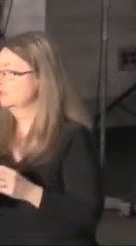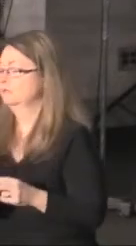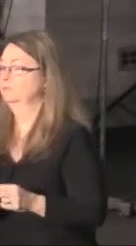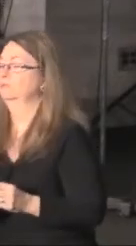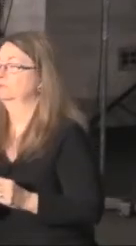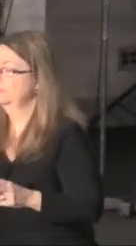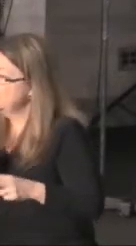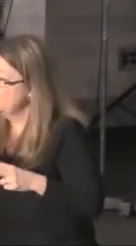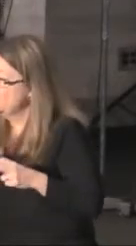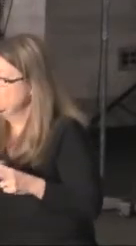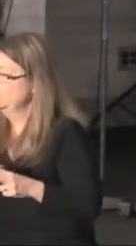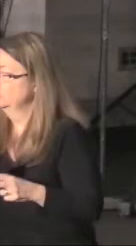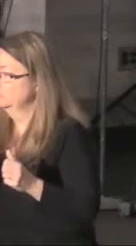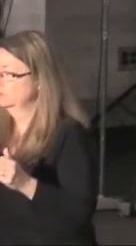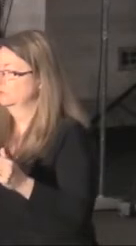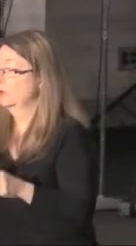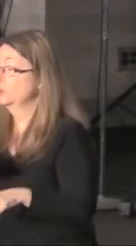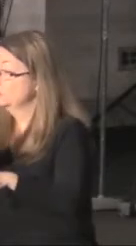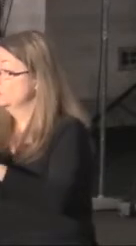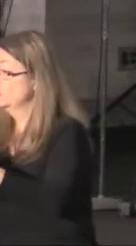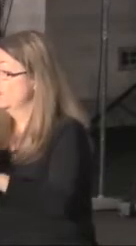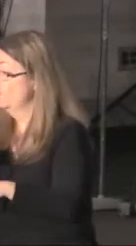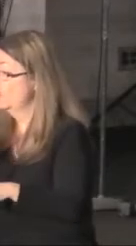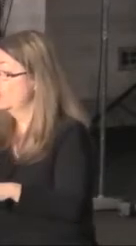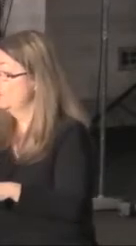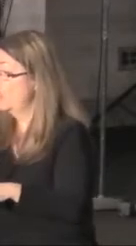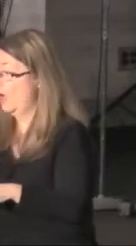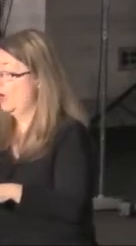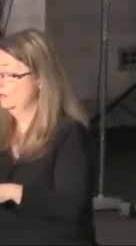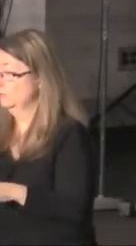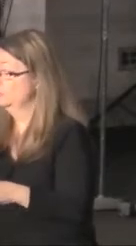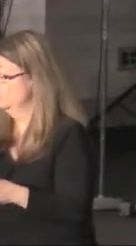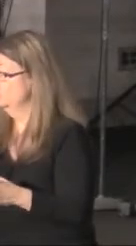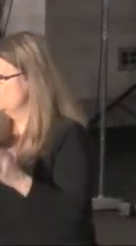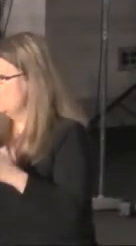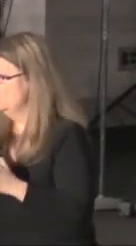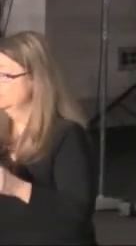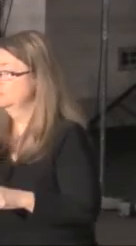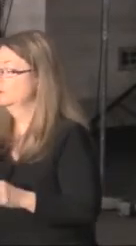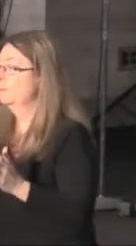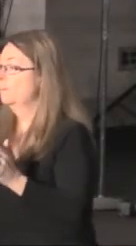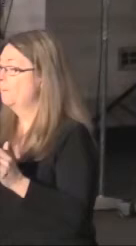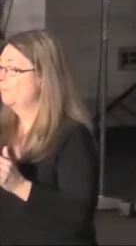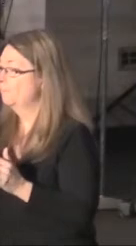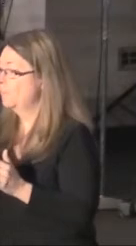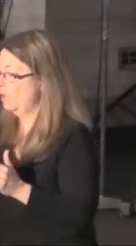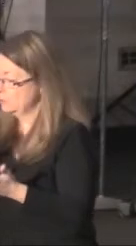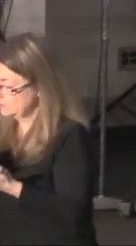difficulties with the church at Philippi, he took a moment to pause and give thanks and